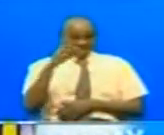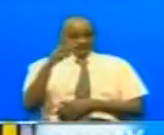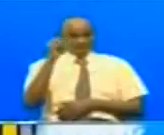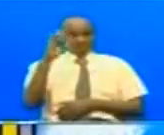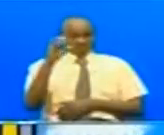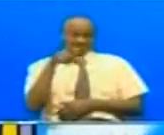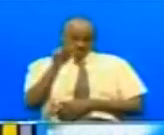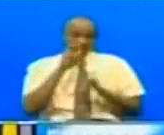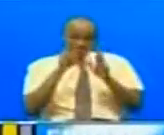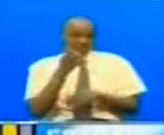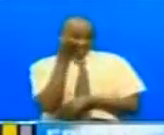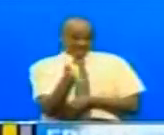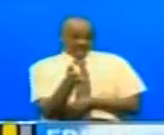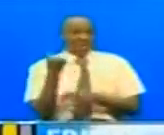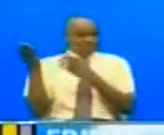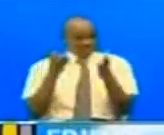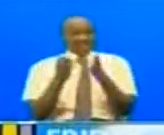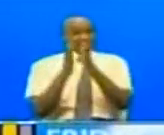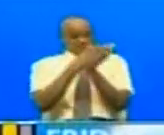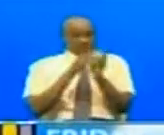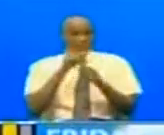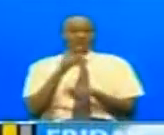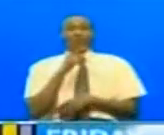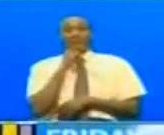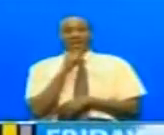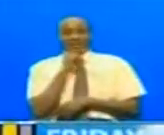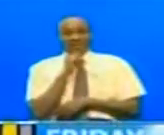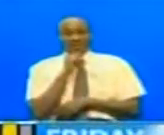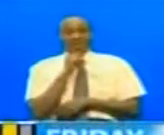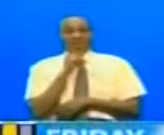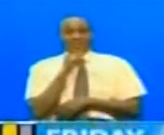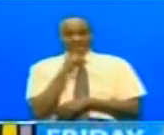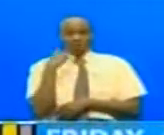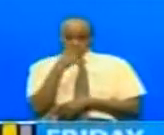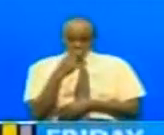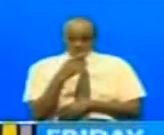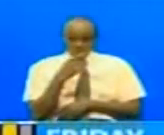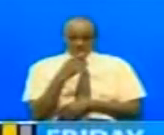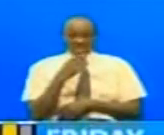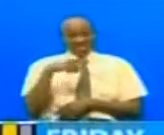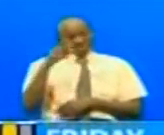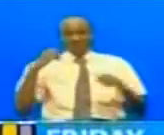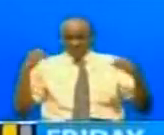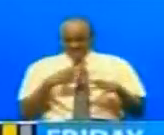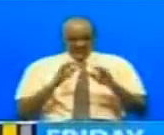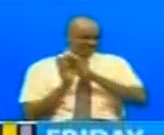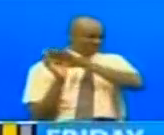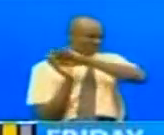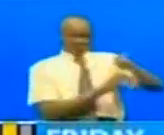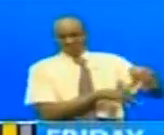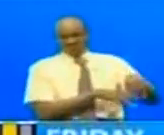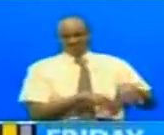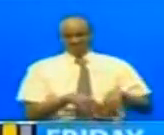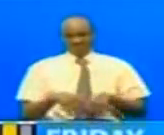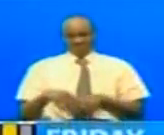Menza now brings us the story. Those men who have thrown their